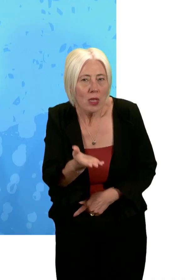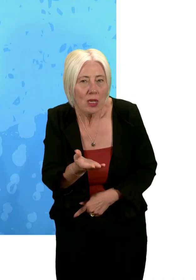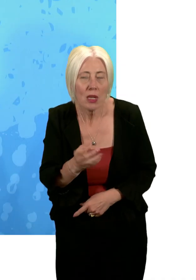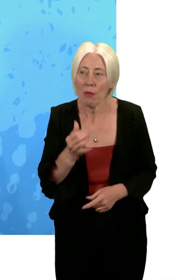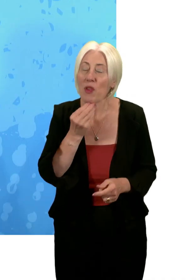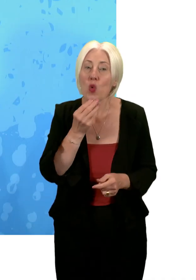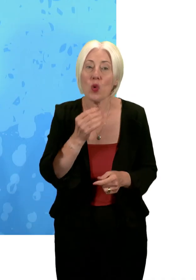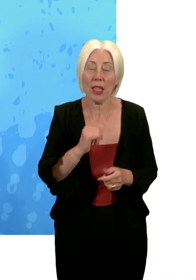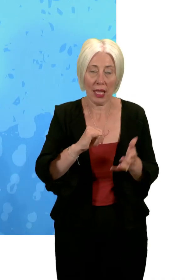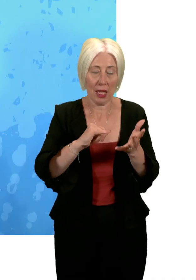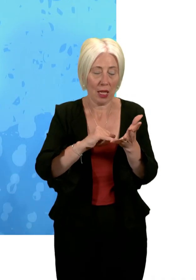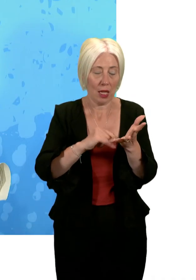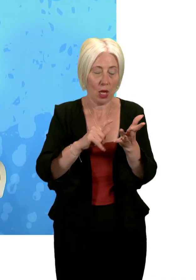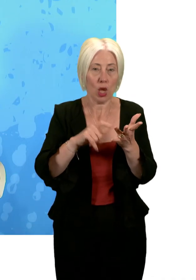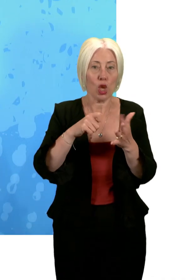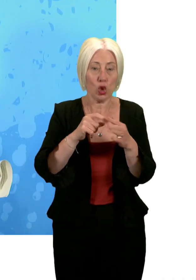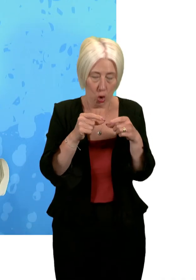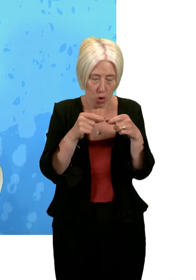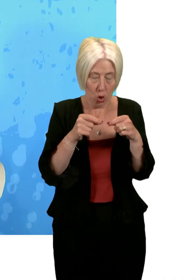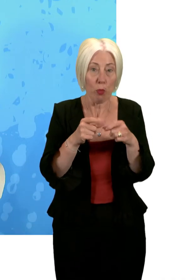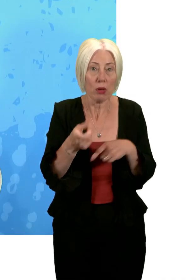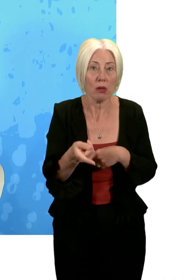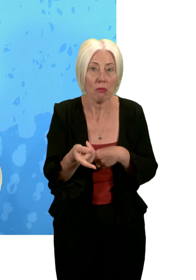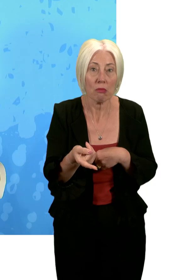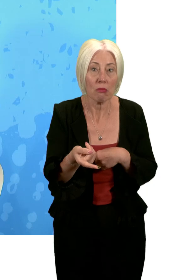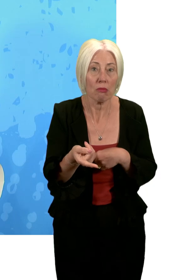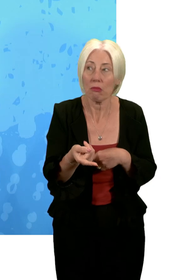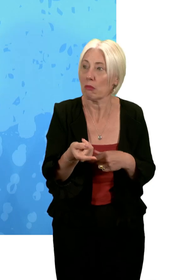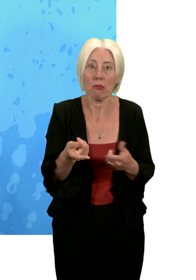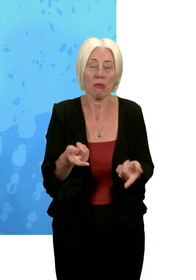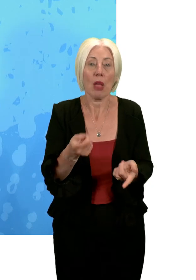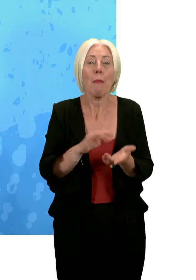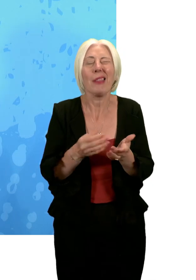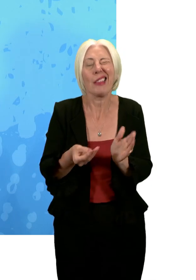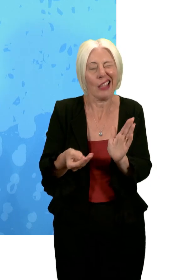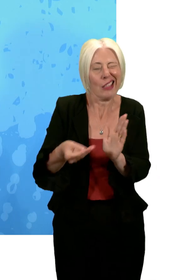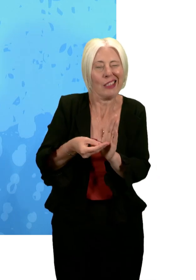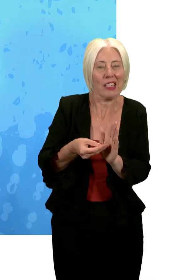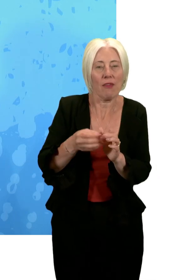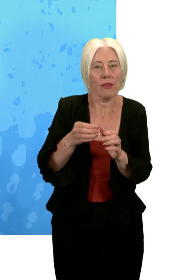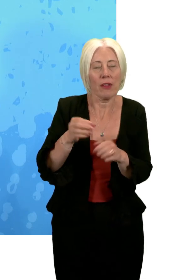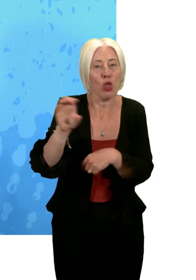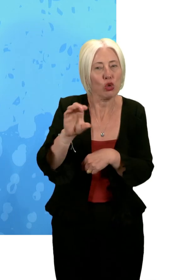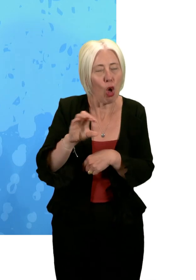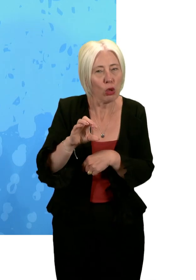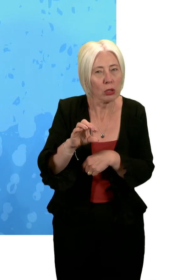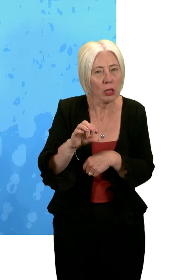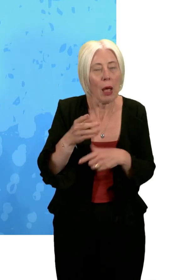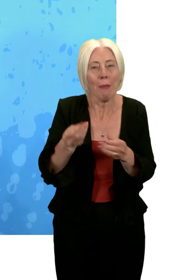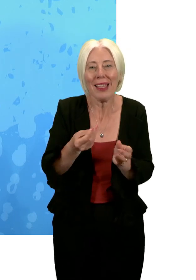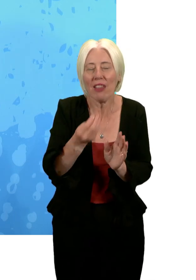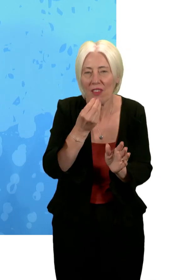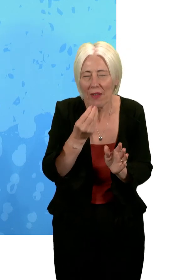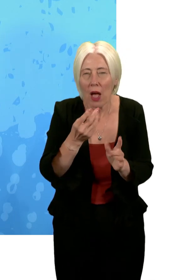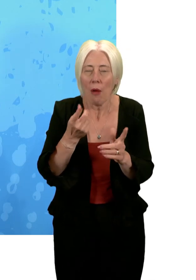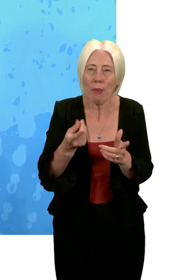stock cubes, which are, again, they provide that salt balance that they can't use in salt, so therefore it costs more